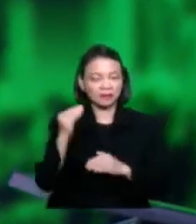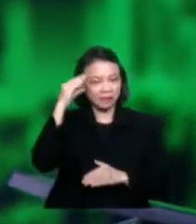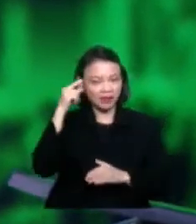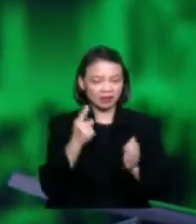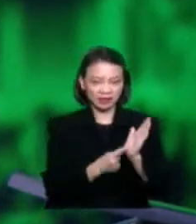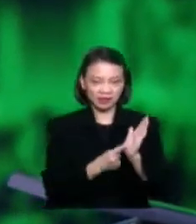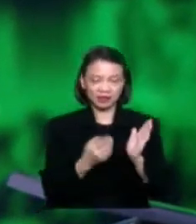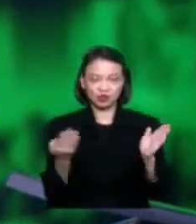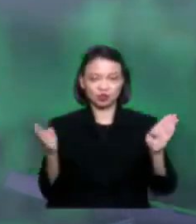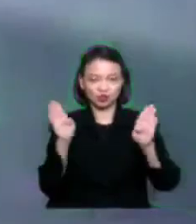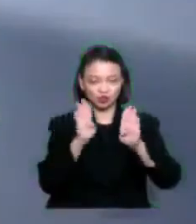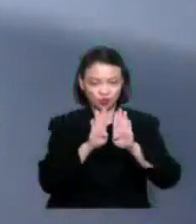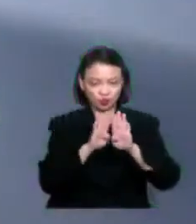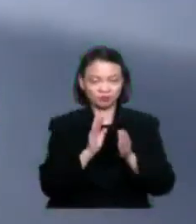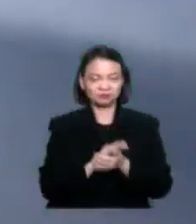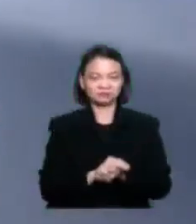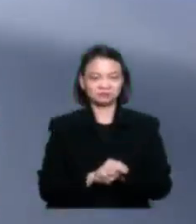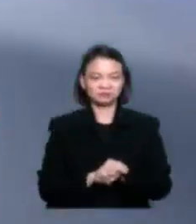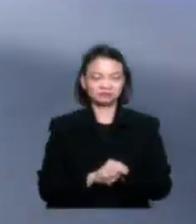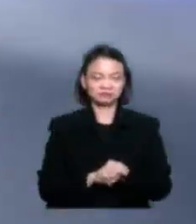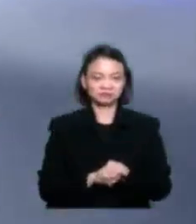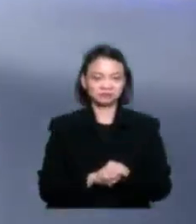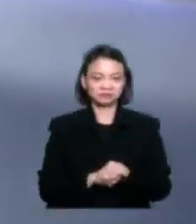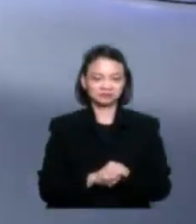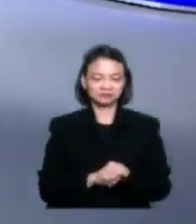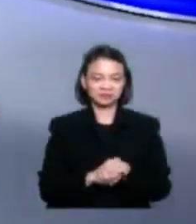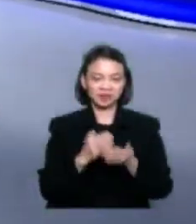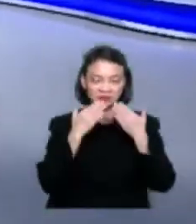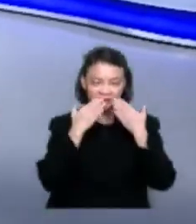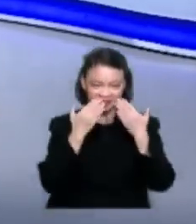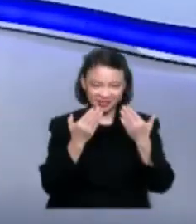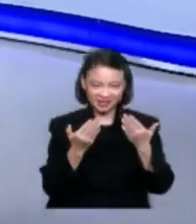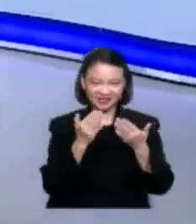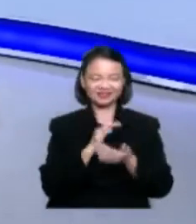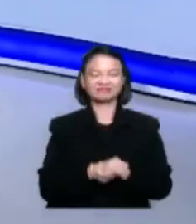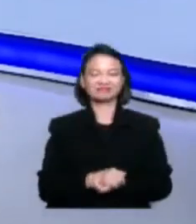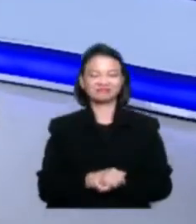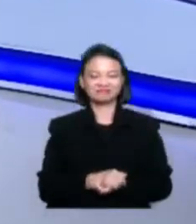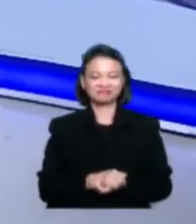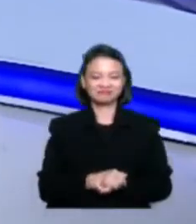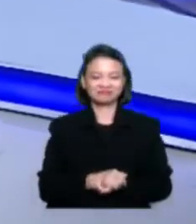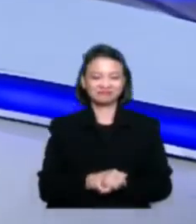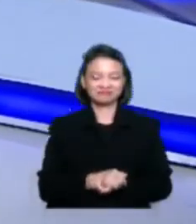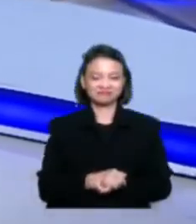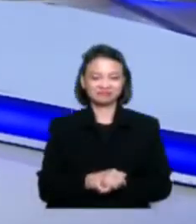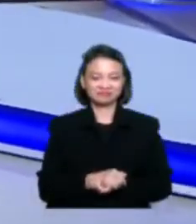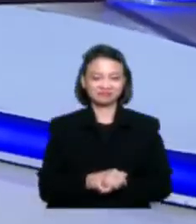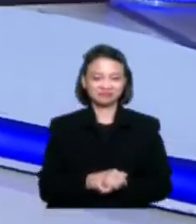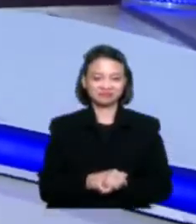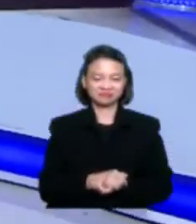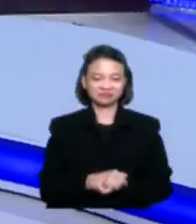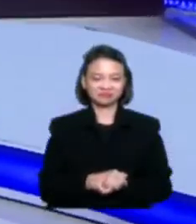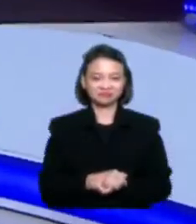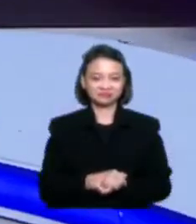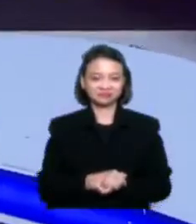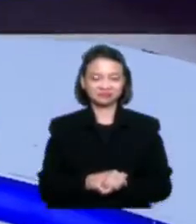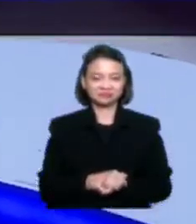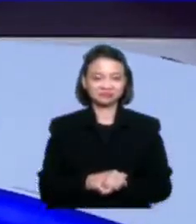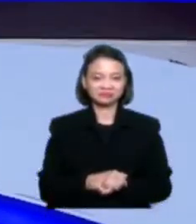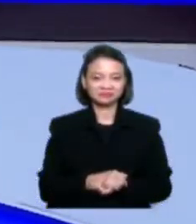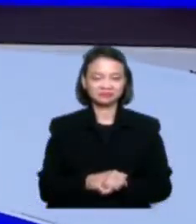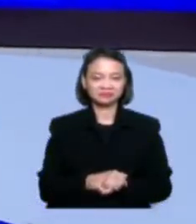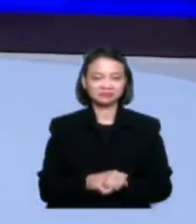Nasution. Thank you and good morning. Well, thank you, Ms. Vivi. Certainly that was an insightful discussion on how to build a healthier and